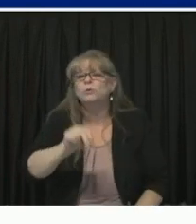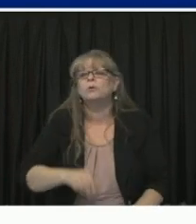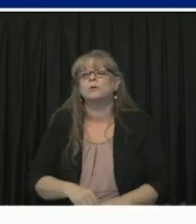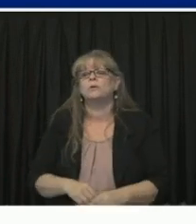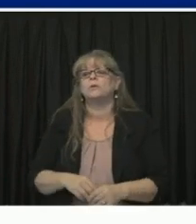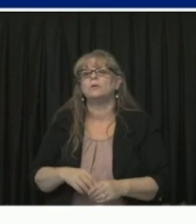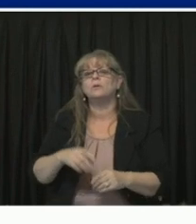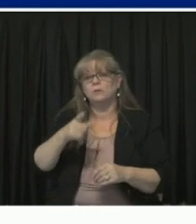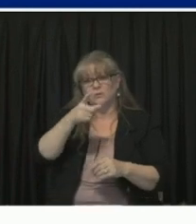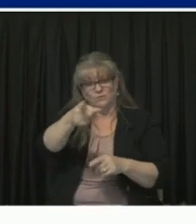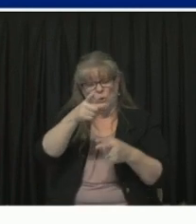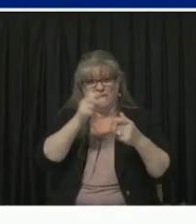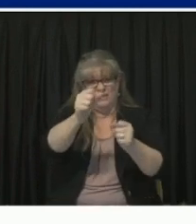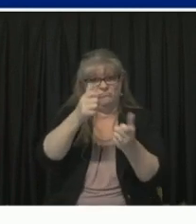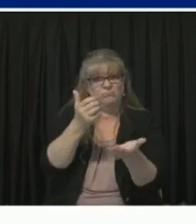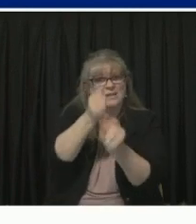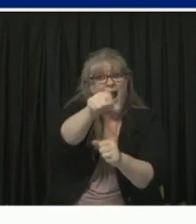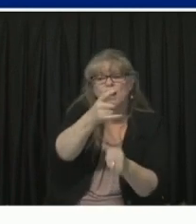visit